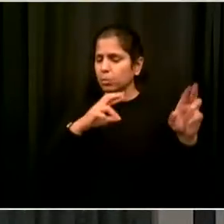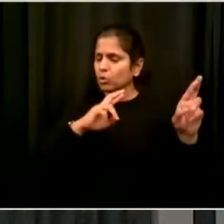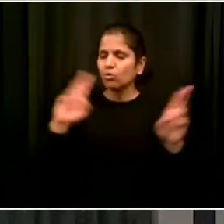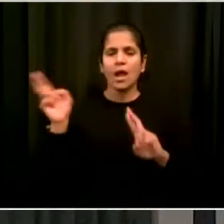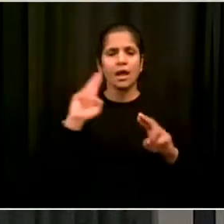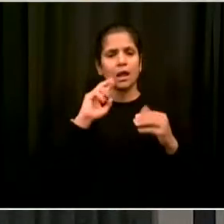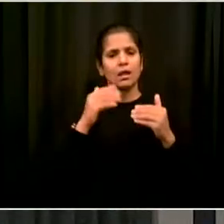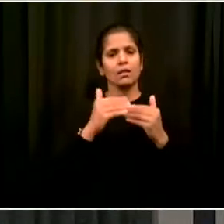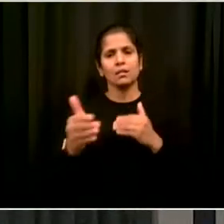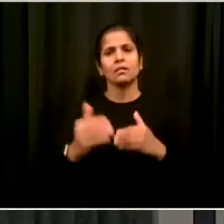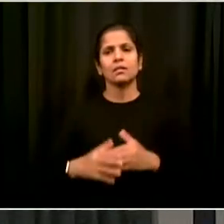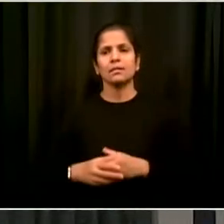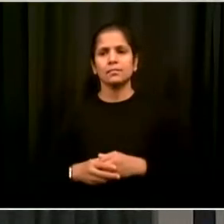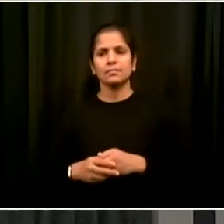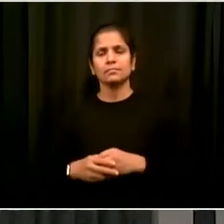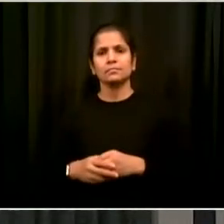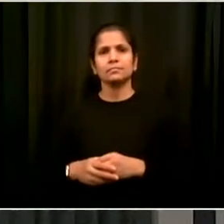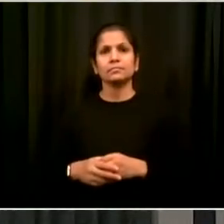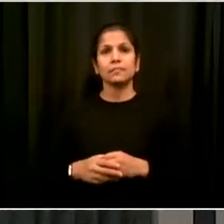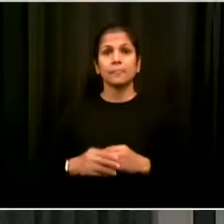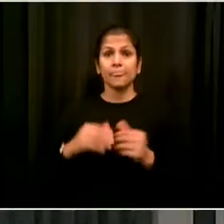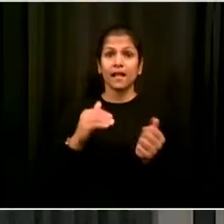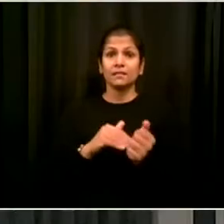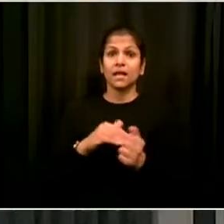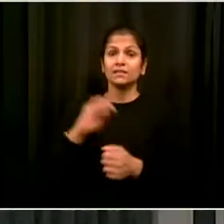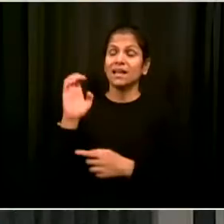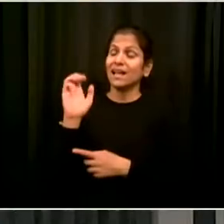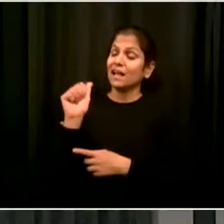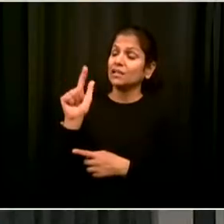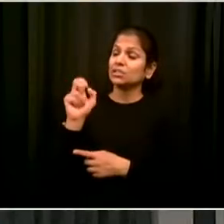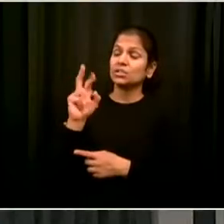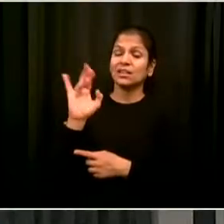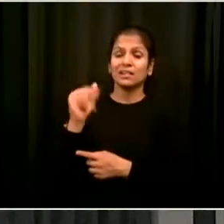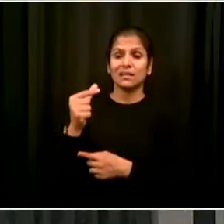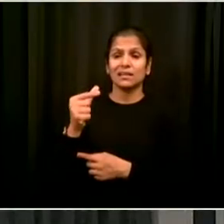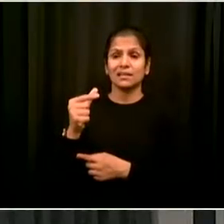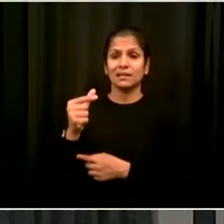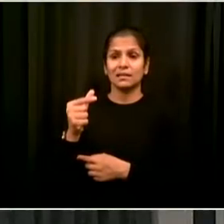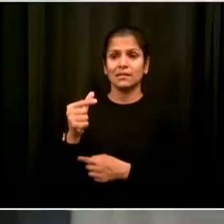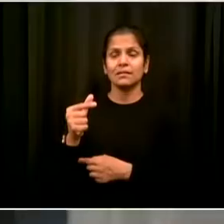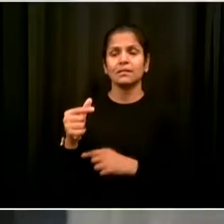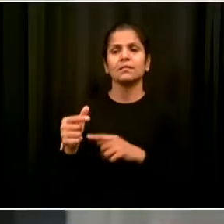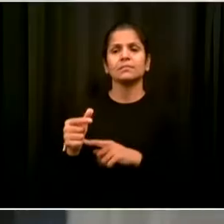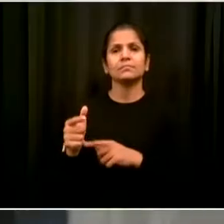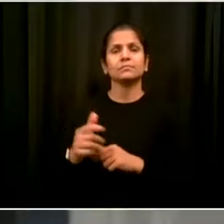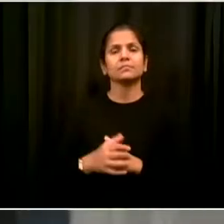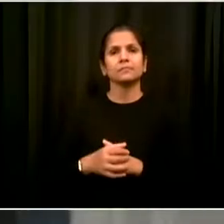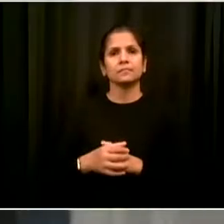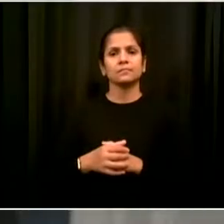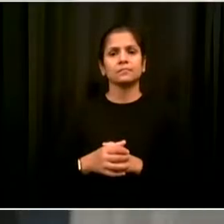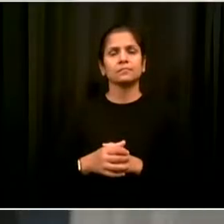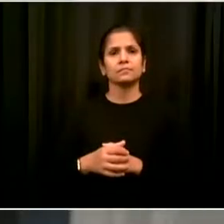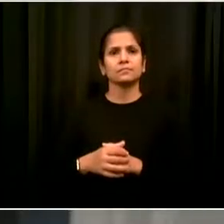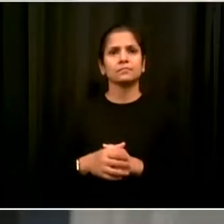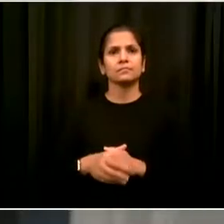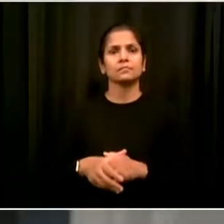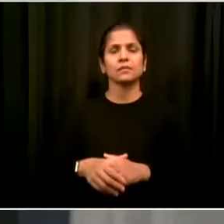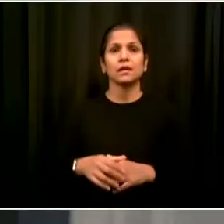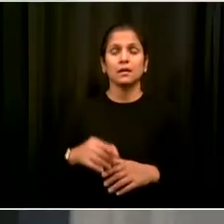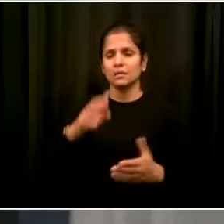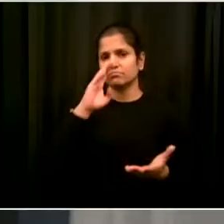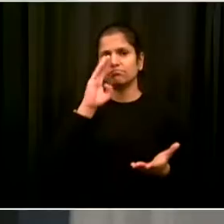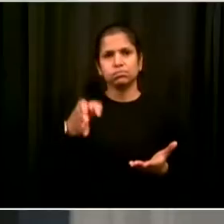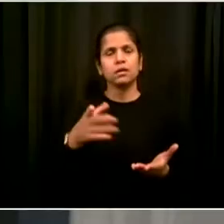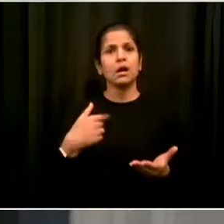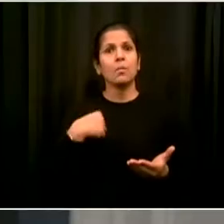Mayor. I would say just plainly, we know that there are many reasons why individuals in the